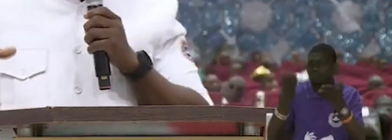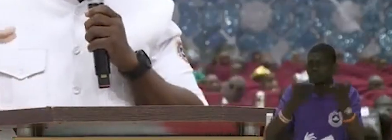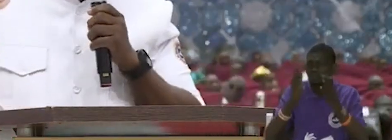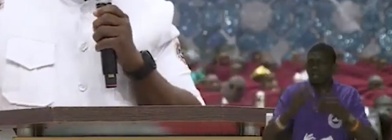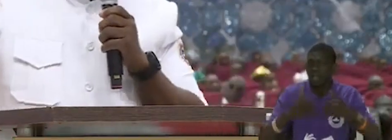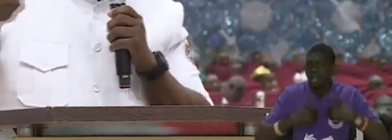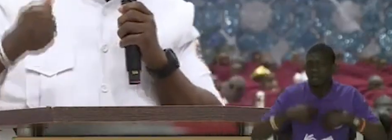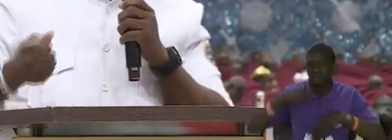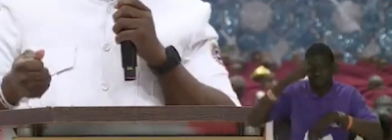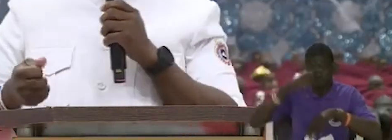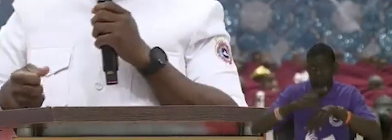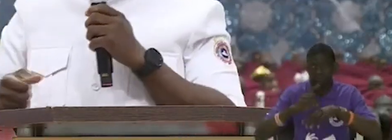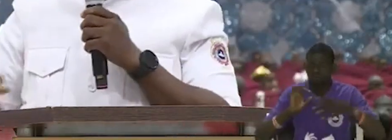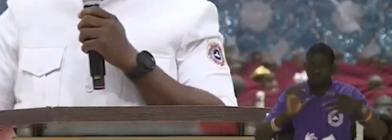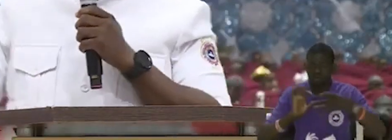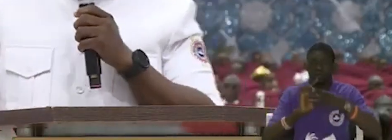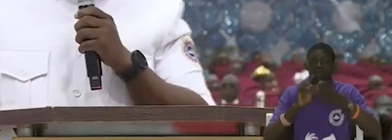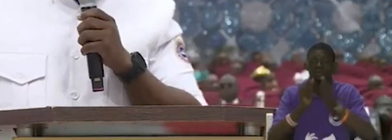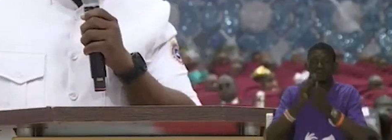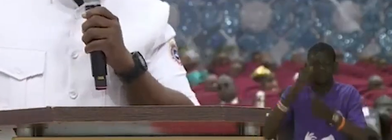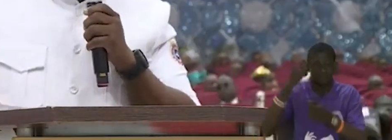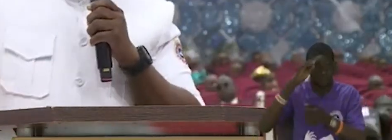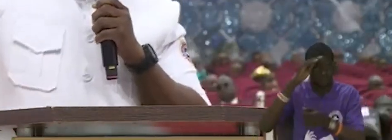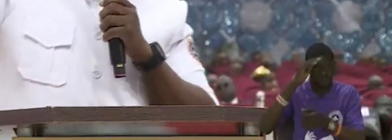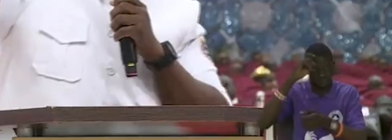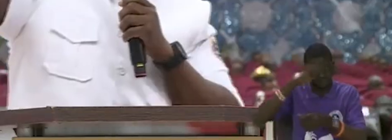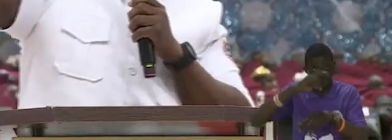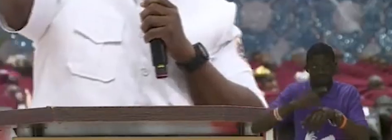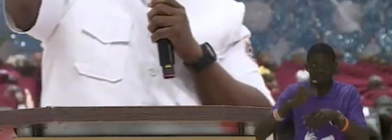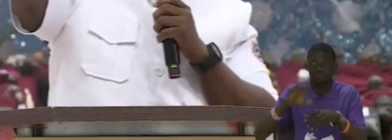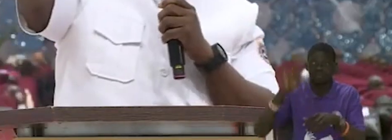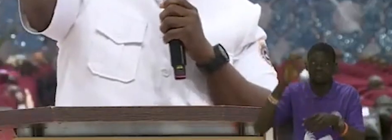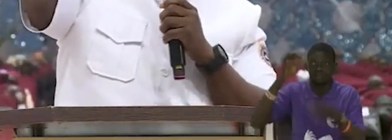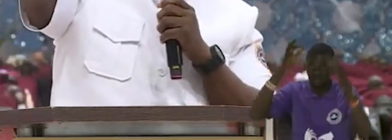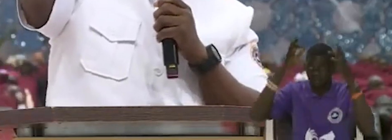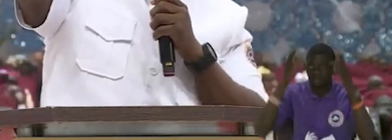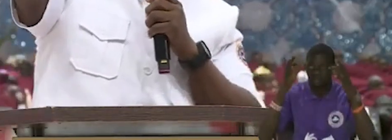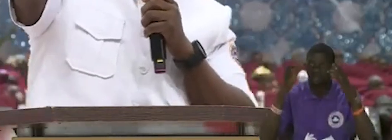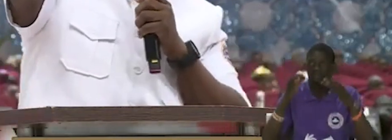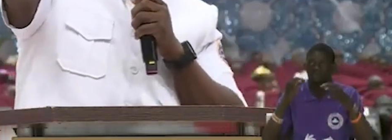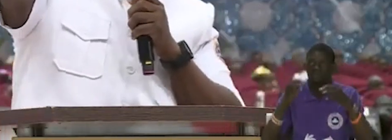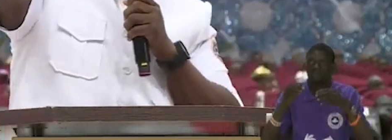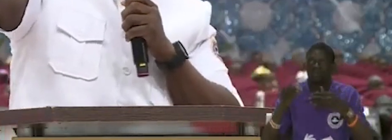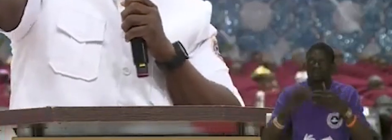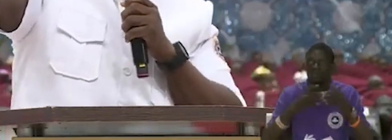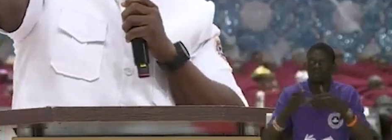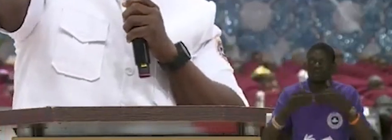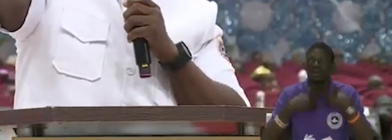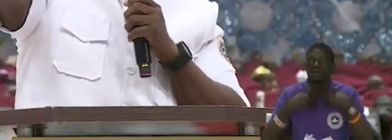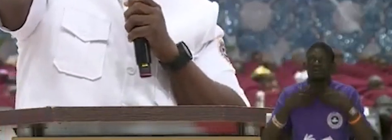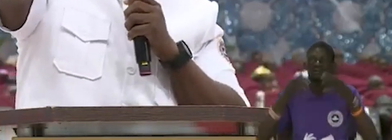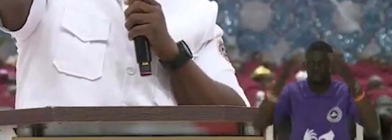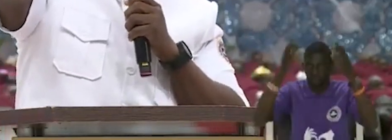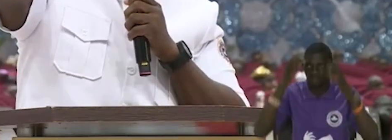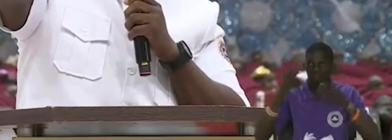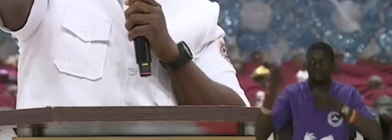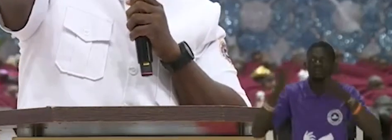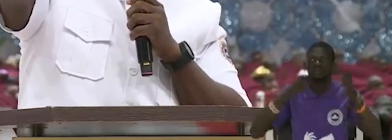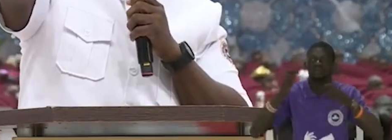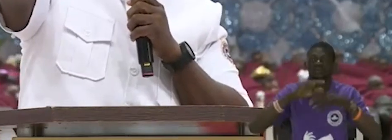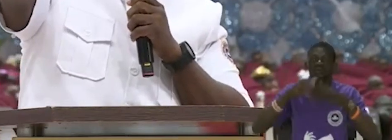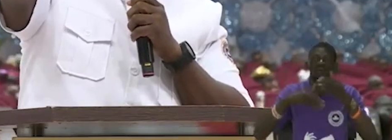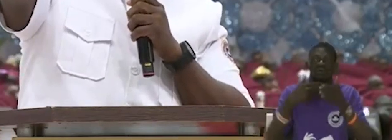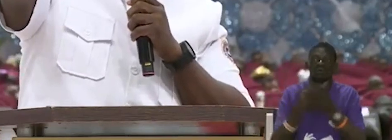wisdom, if he connected with the wisdom, he would have picked the crown. Whoever has the crown rules the whole